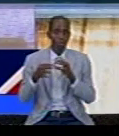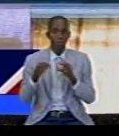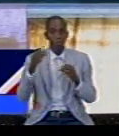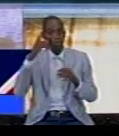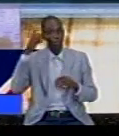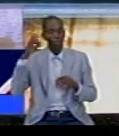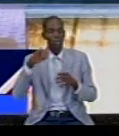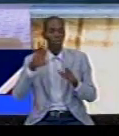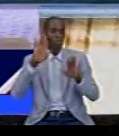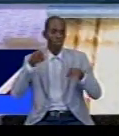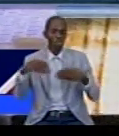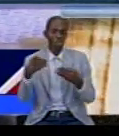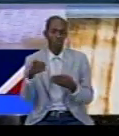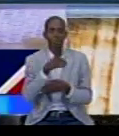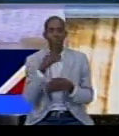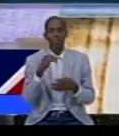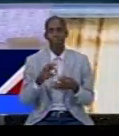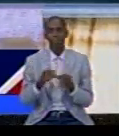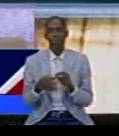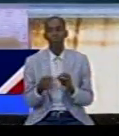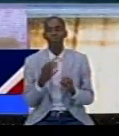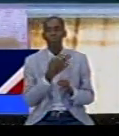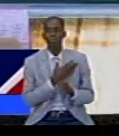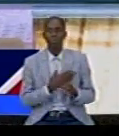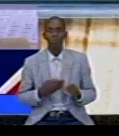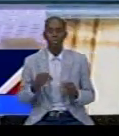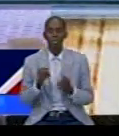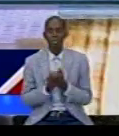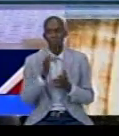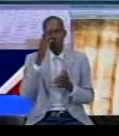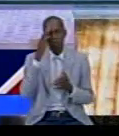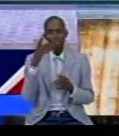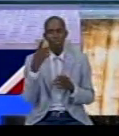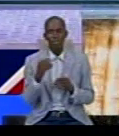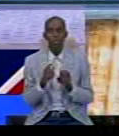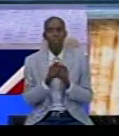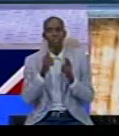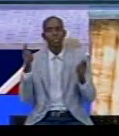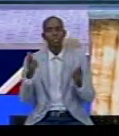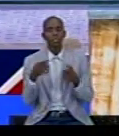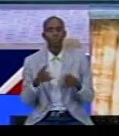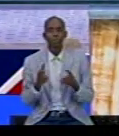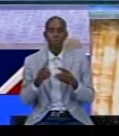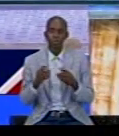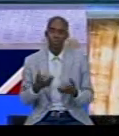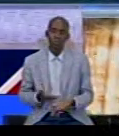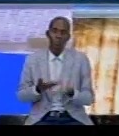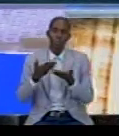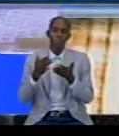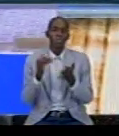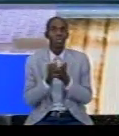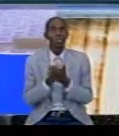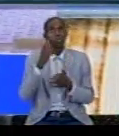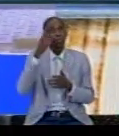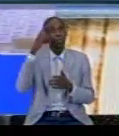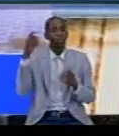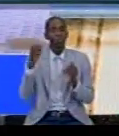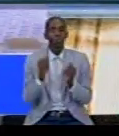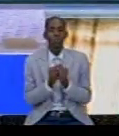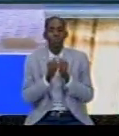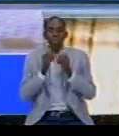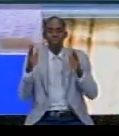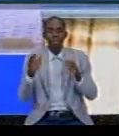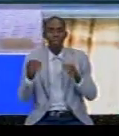And that means then they came in a dynamic way to present the dream without